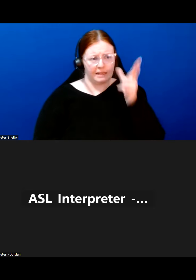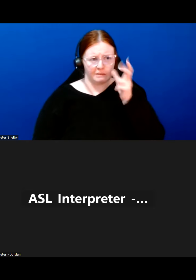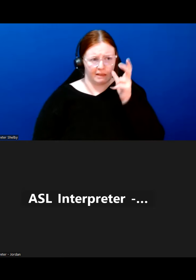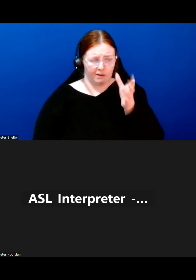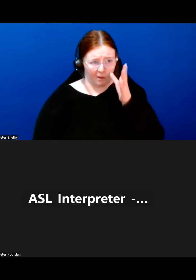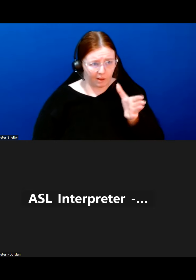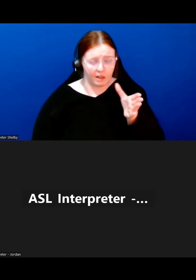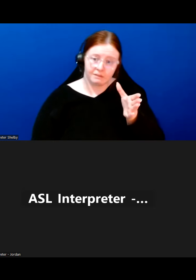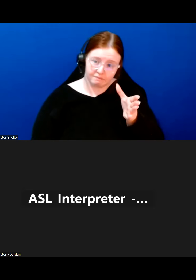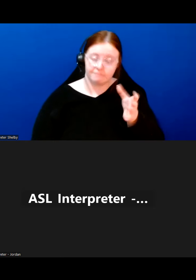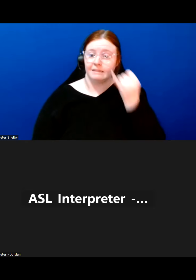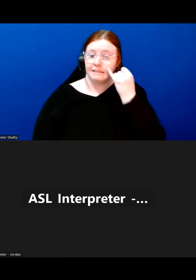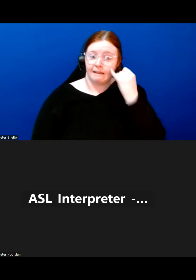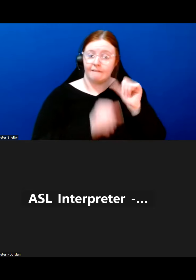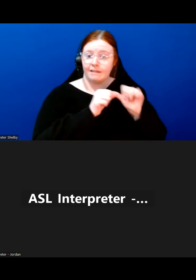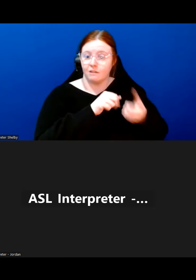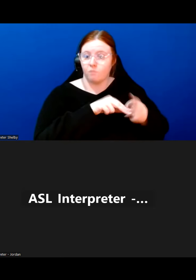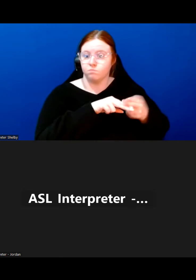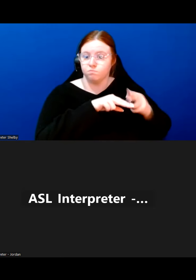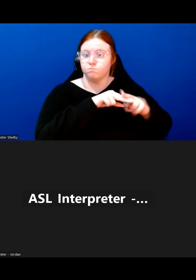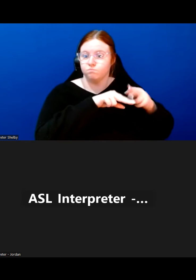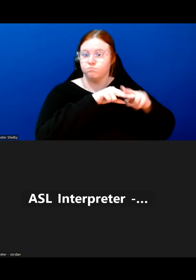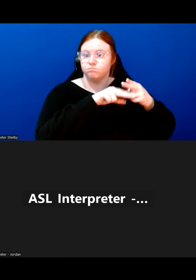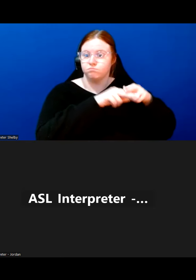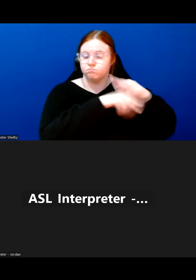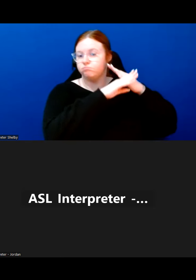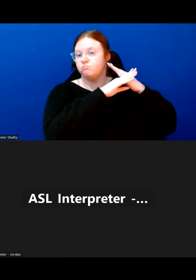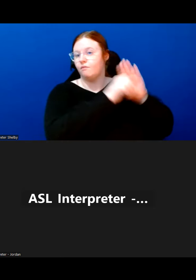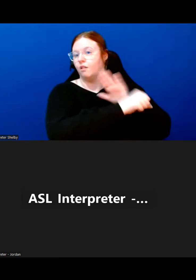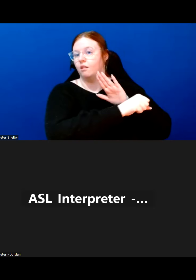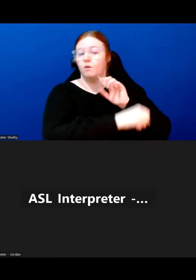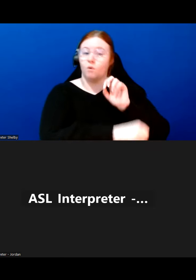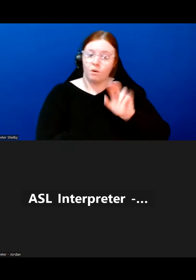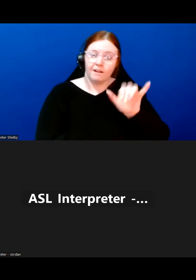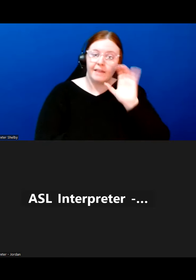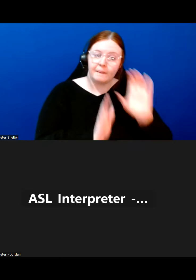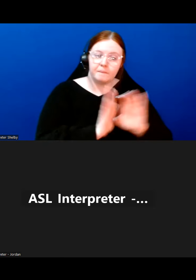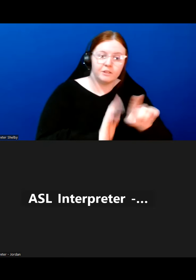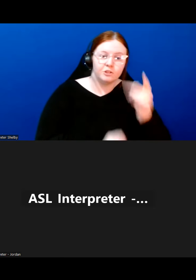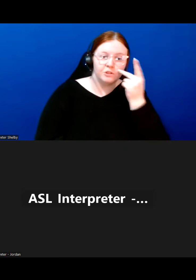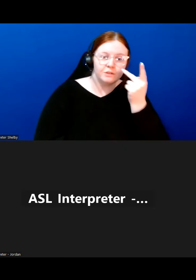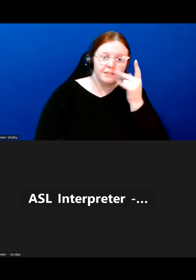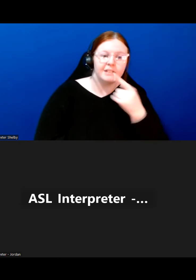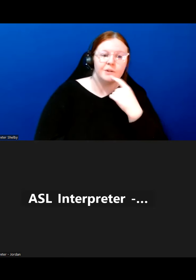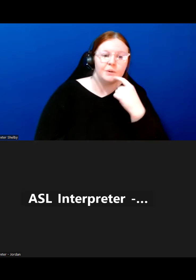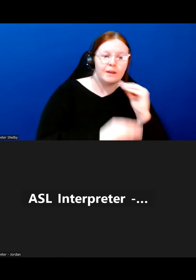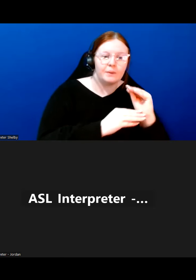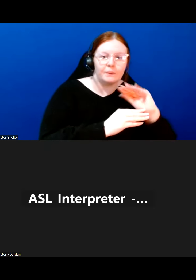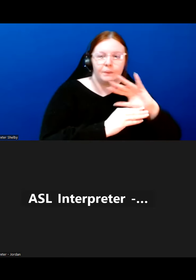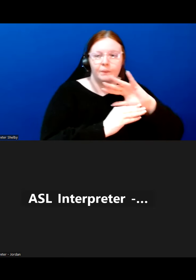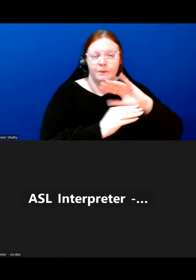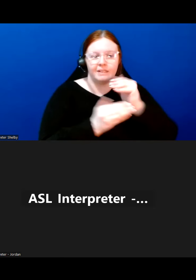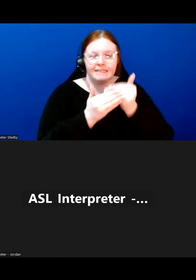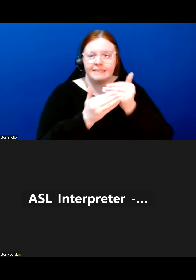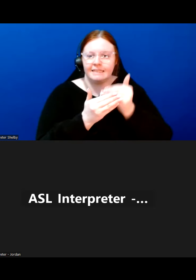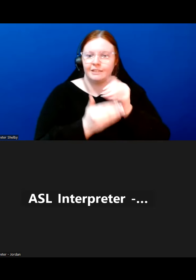it builds up enough, or in that image, if it gets too close to the eardrum and impacts